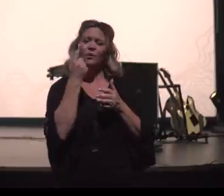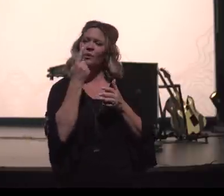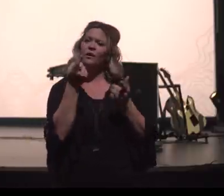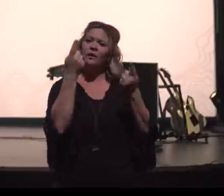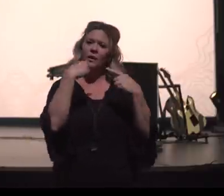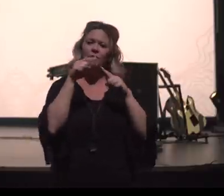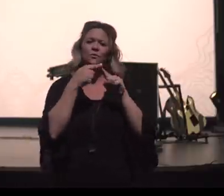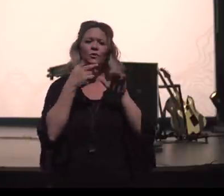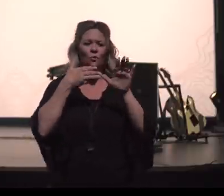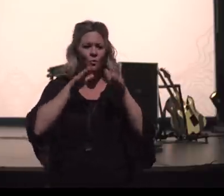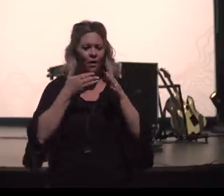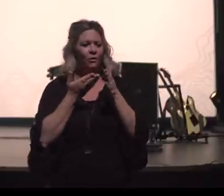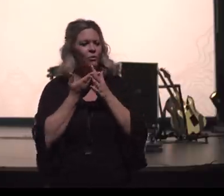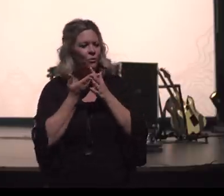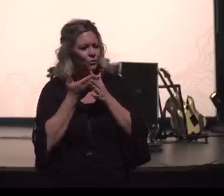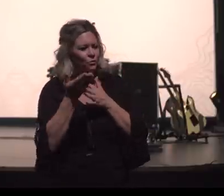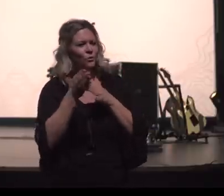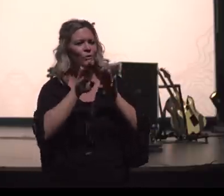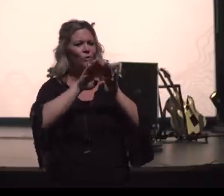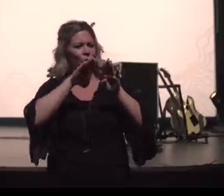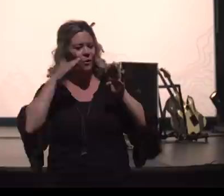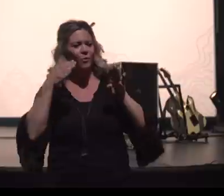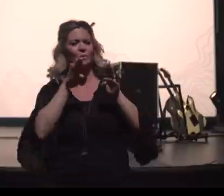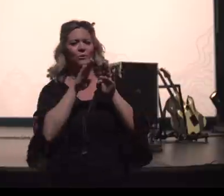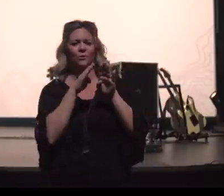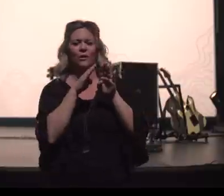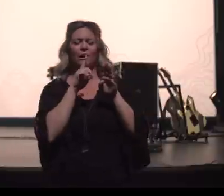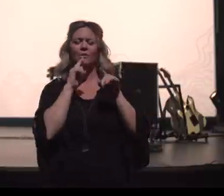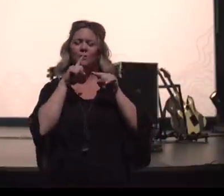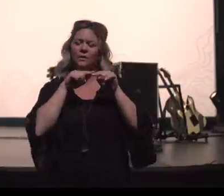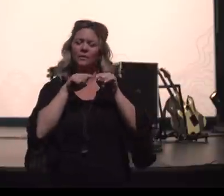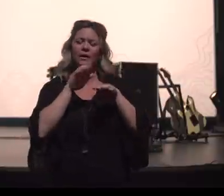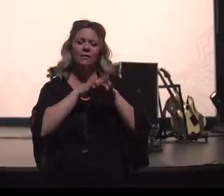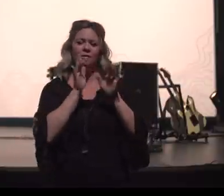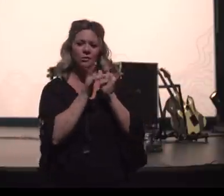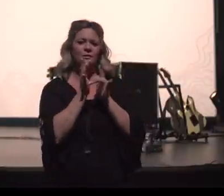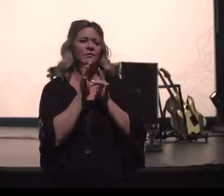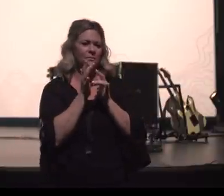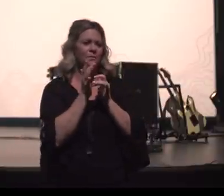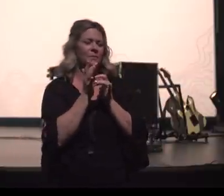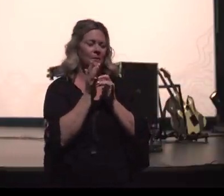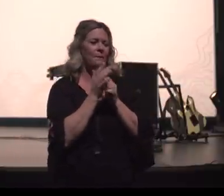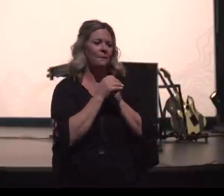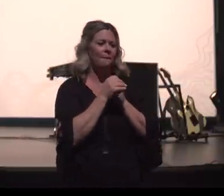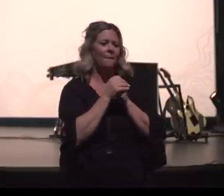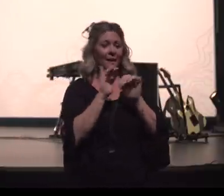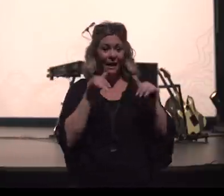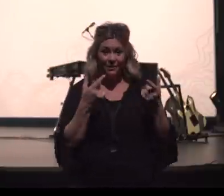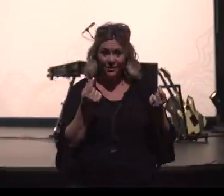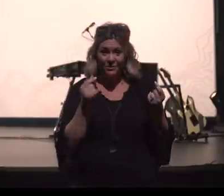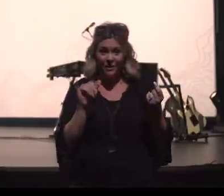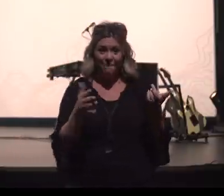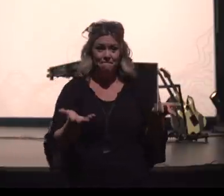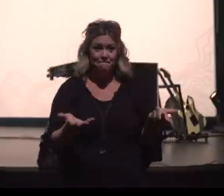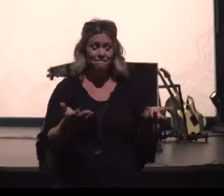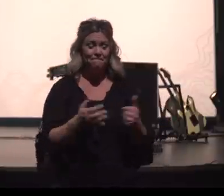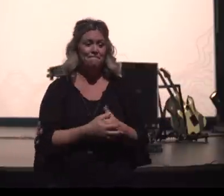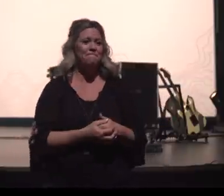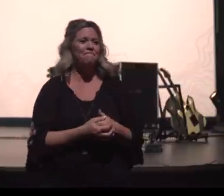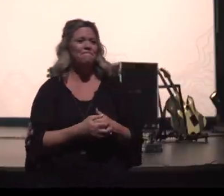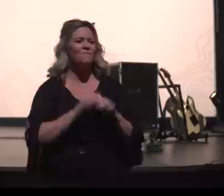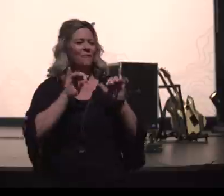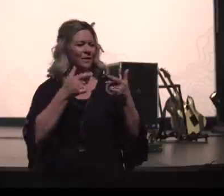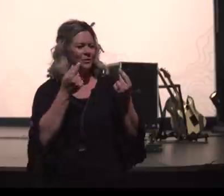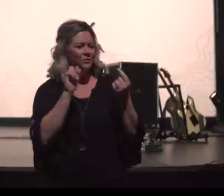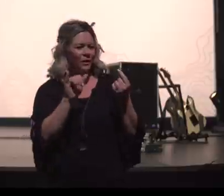when you walk through the open door and rely on Jesus. How would you do that? How